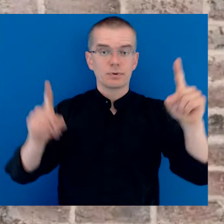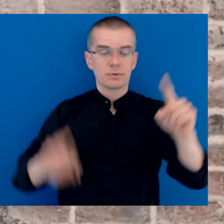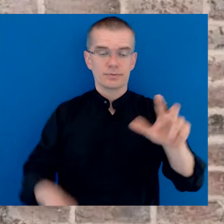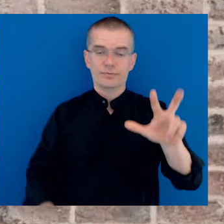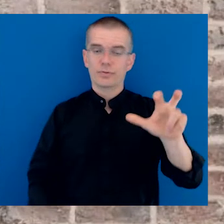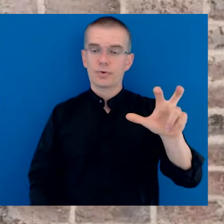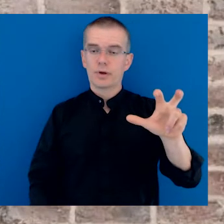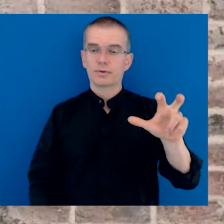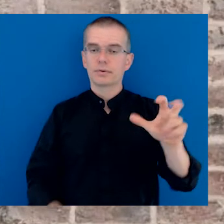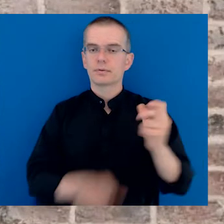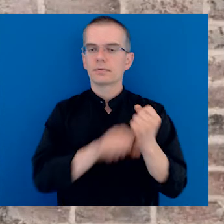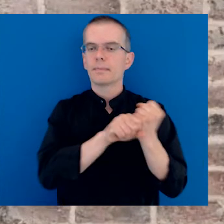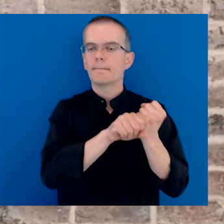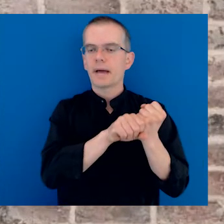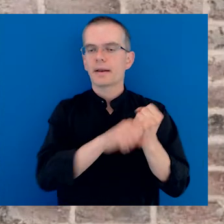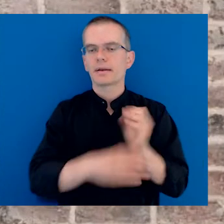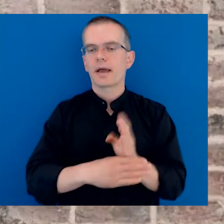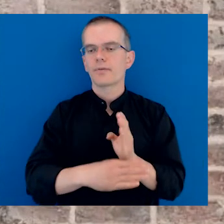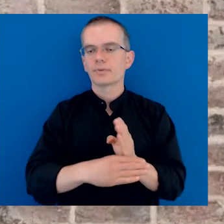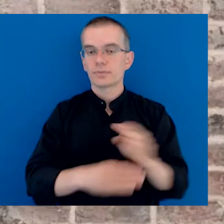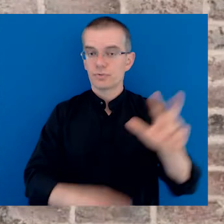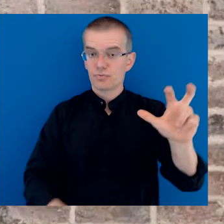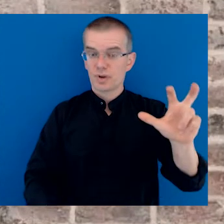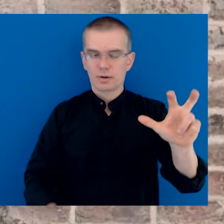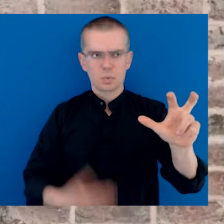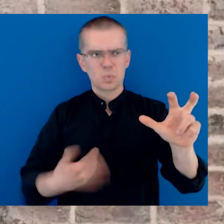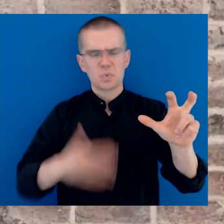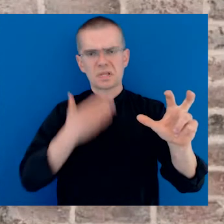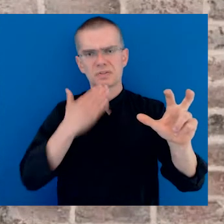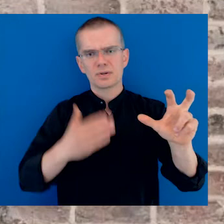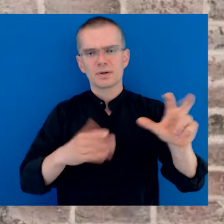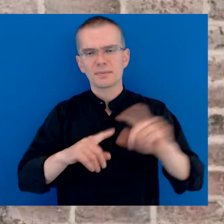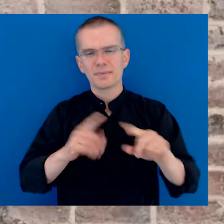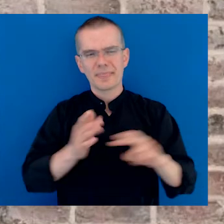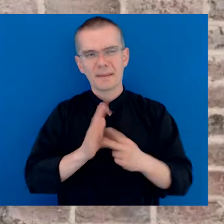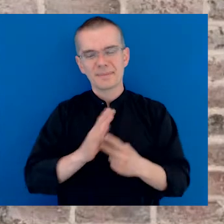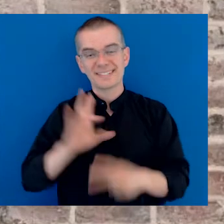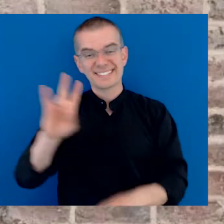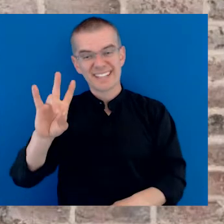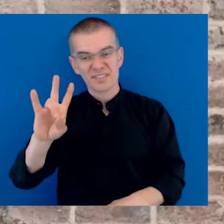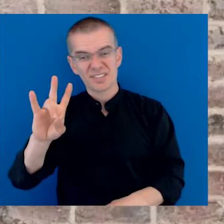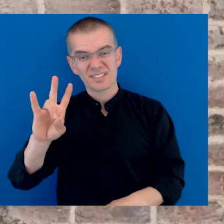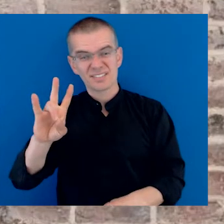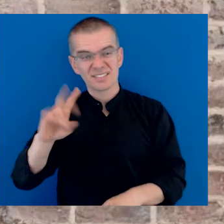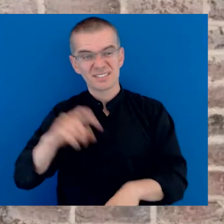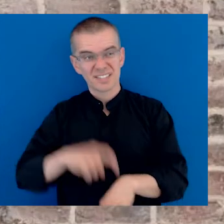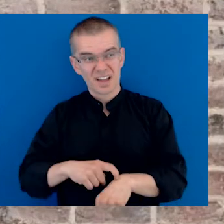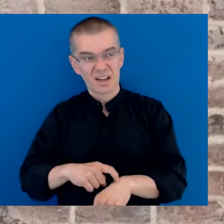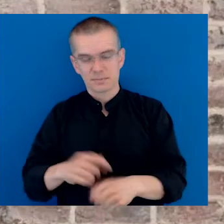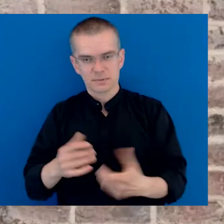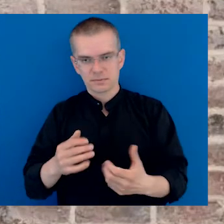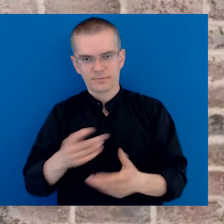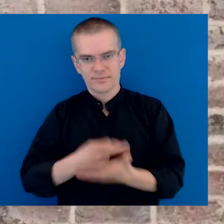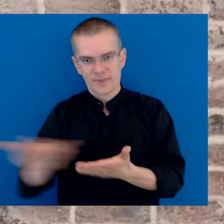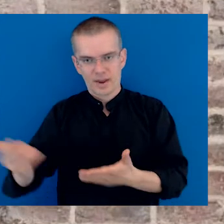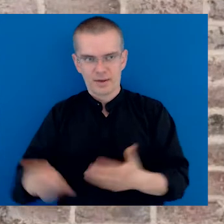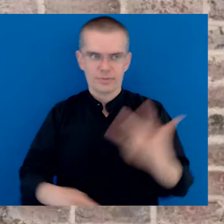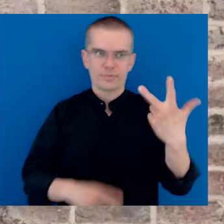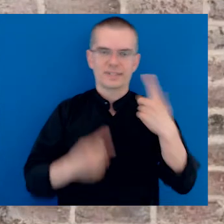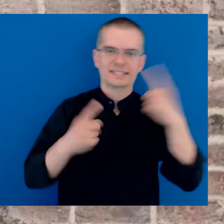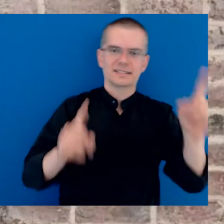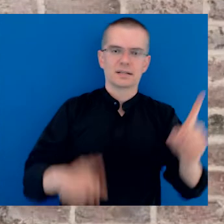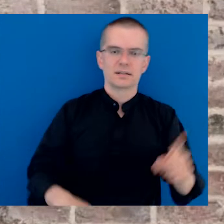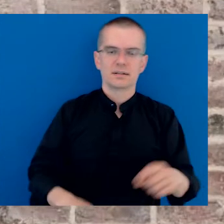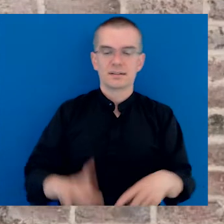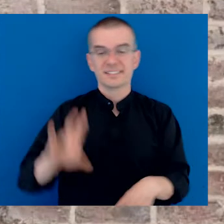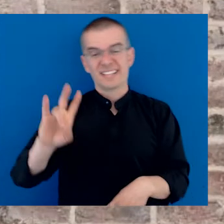they've got a 300 batting average? That means they've missed 7 out of 10 times, right? And you know what? Doesn't